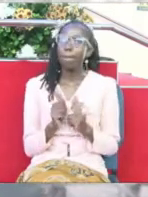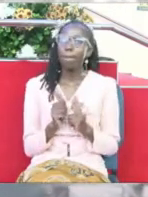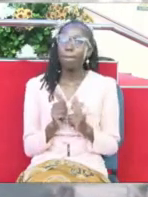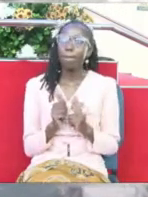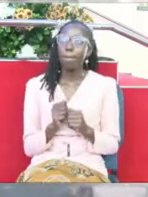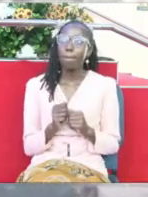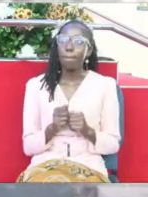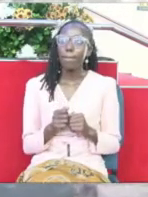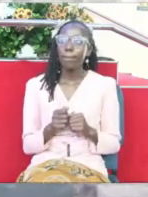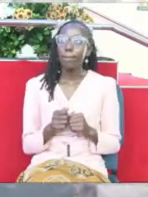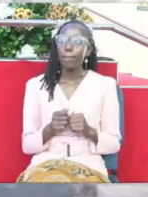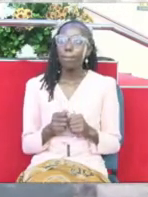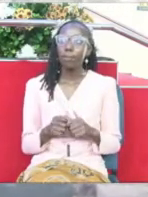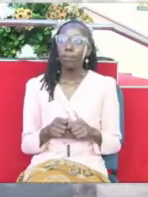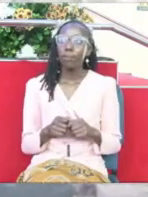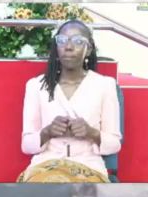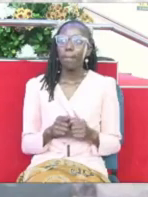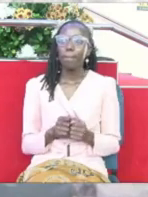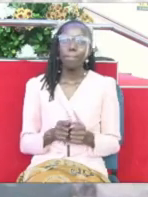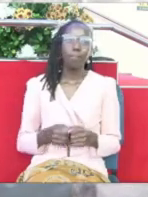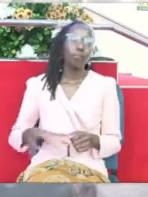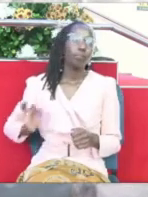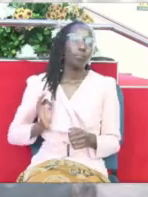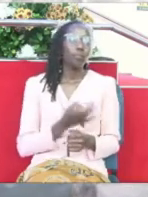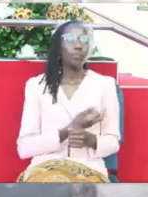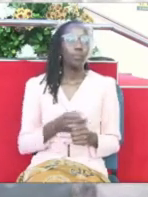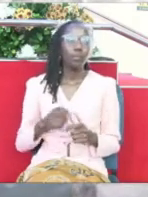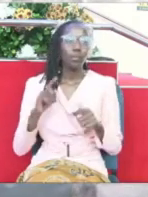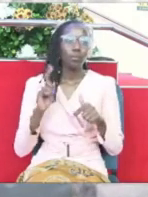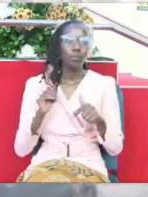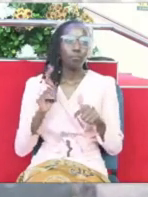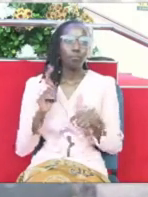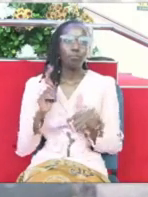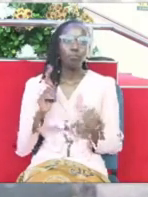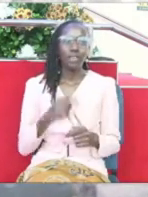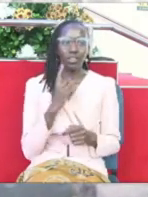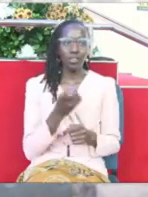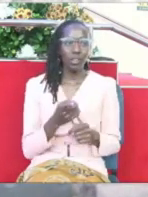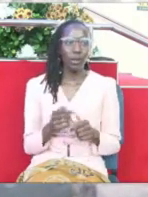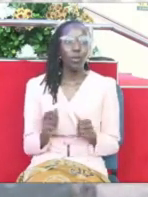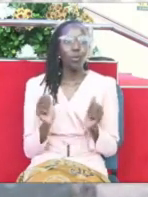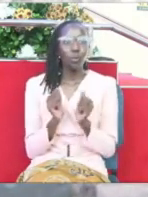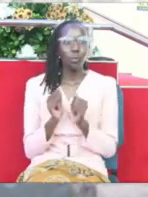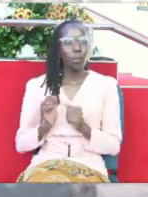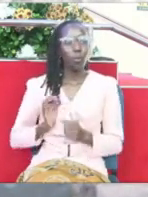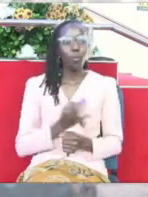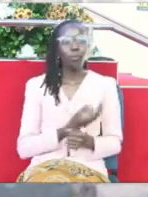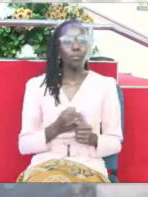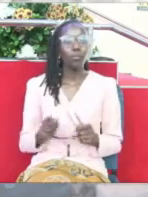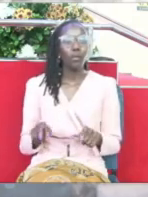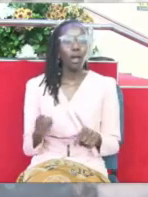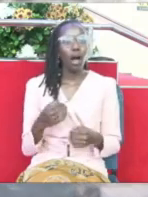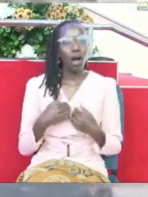be in a position to say we've interacted with God. Lazima tuwe katika nafasi ya kusema kwamba tumeingiliana na huyu Mungu. Not just